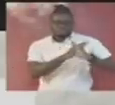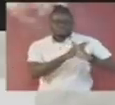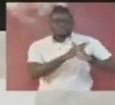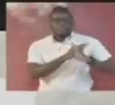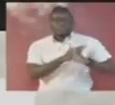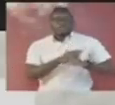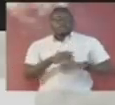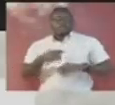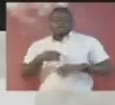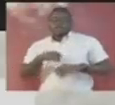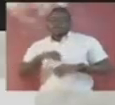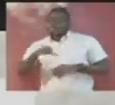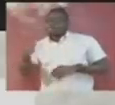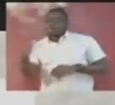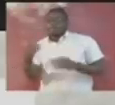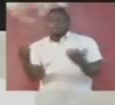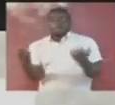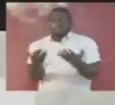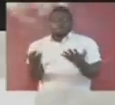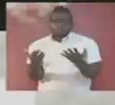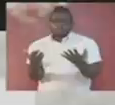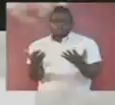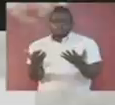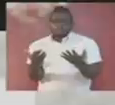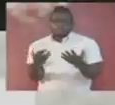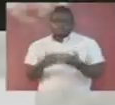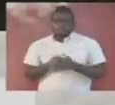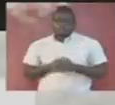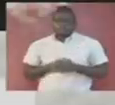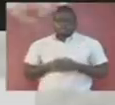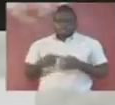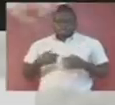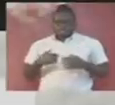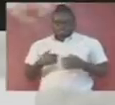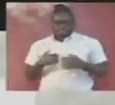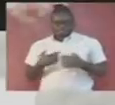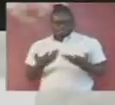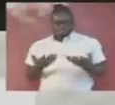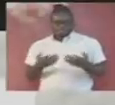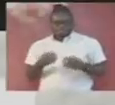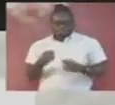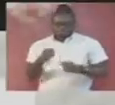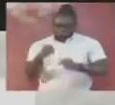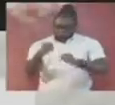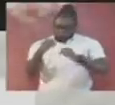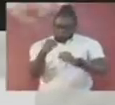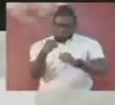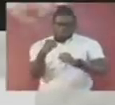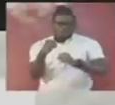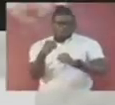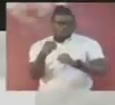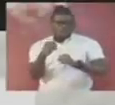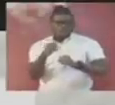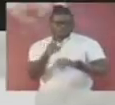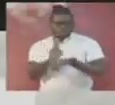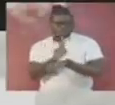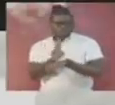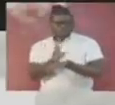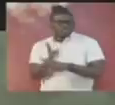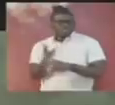to ensure that a stable and usable vaccine is given to the general public. Next slide.